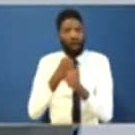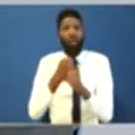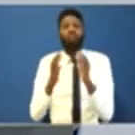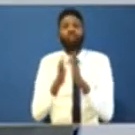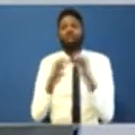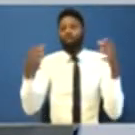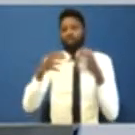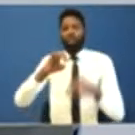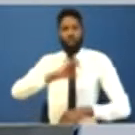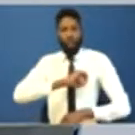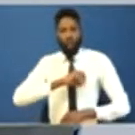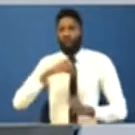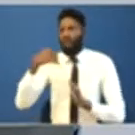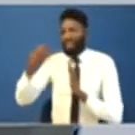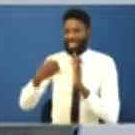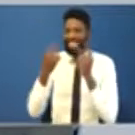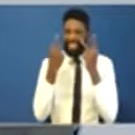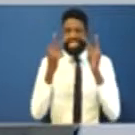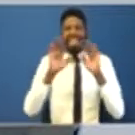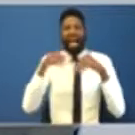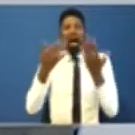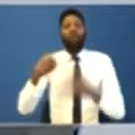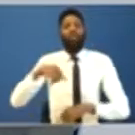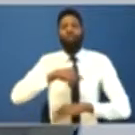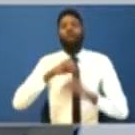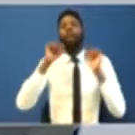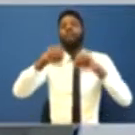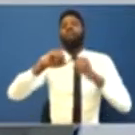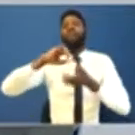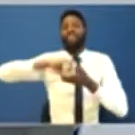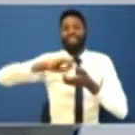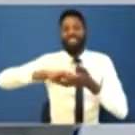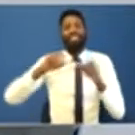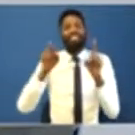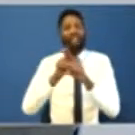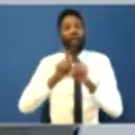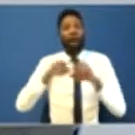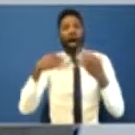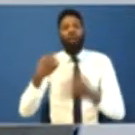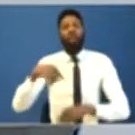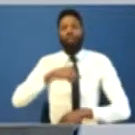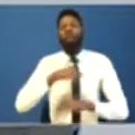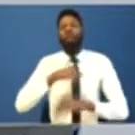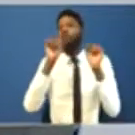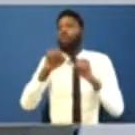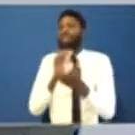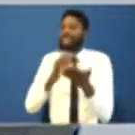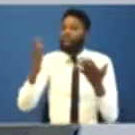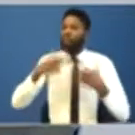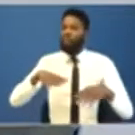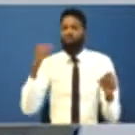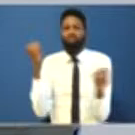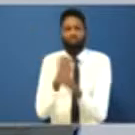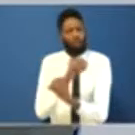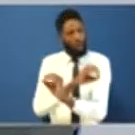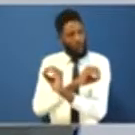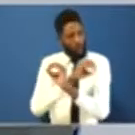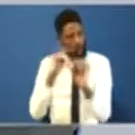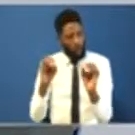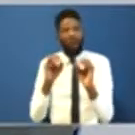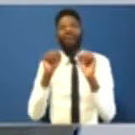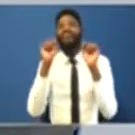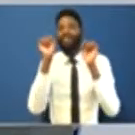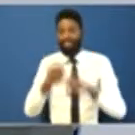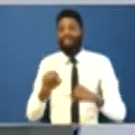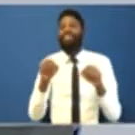owners to see how we can engage on how we can put some of our an impact into work for